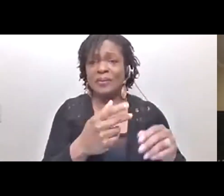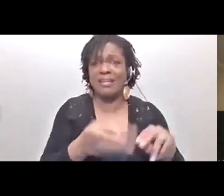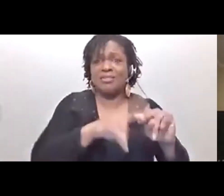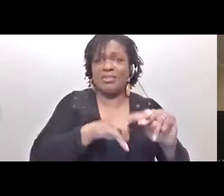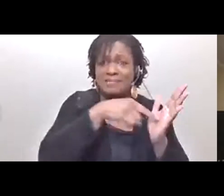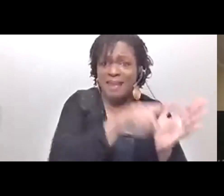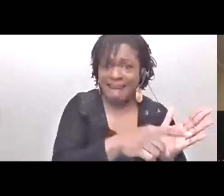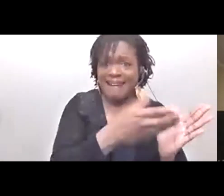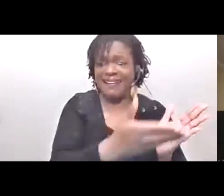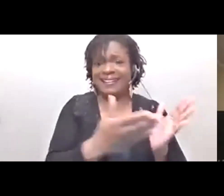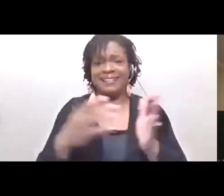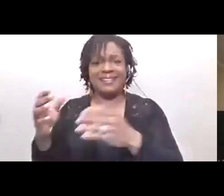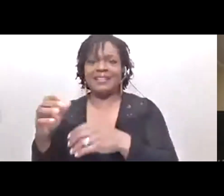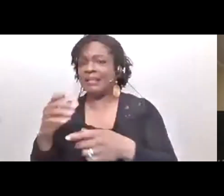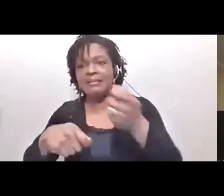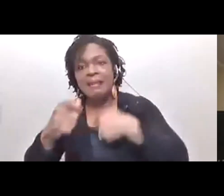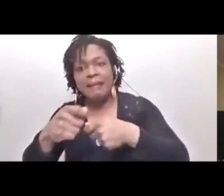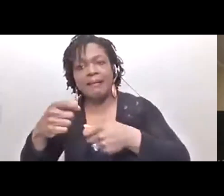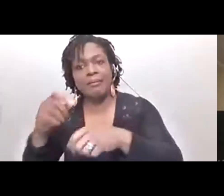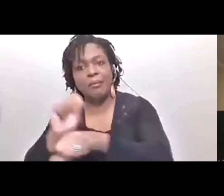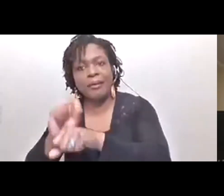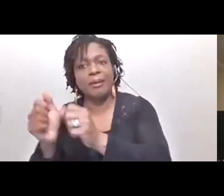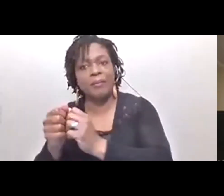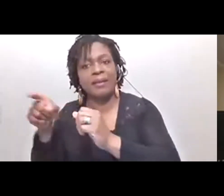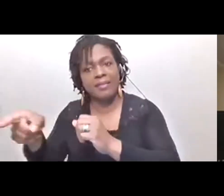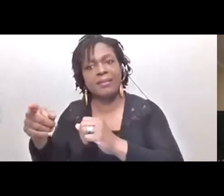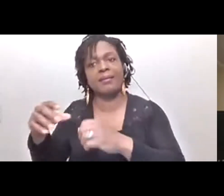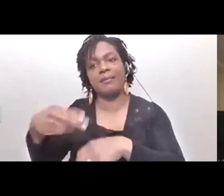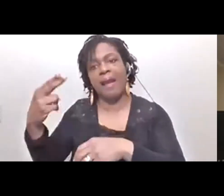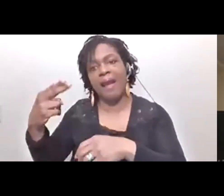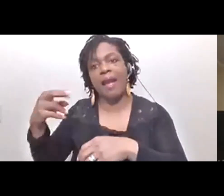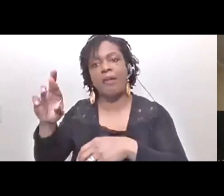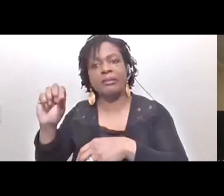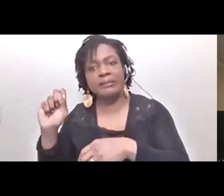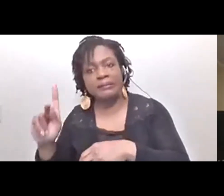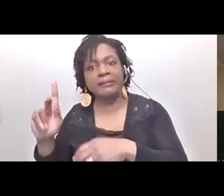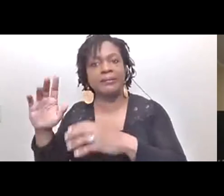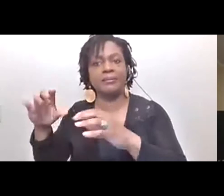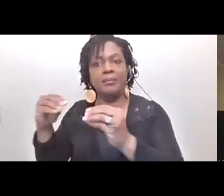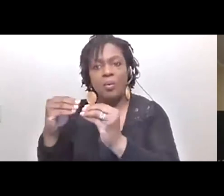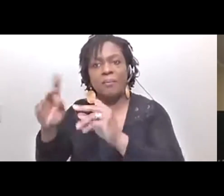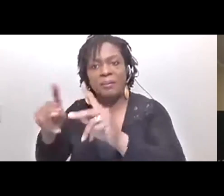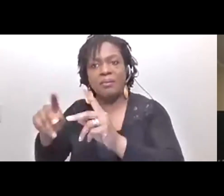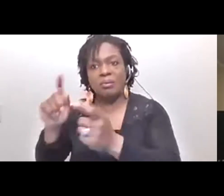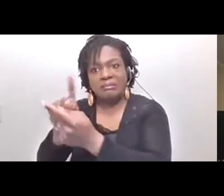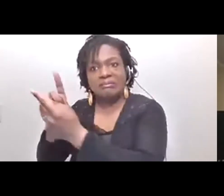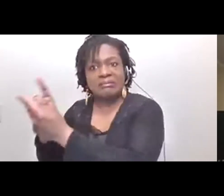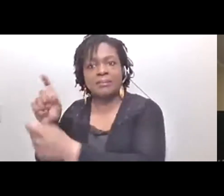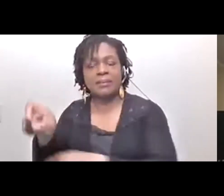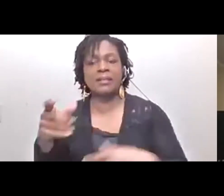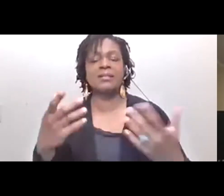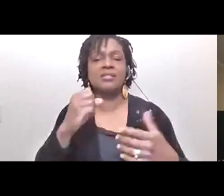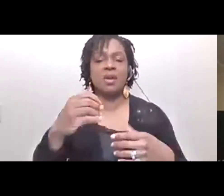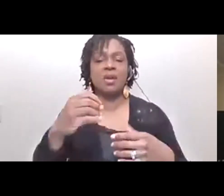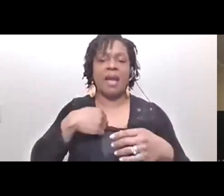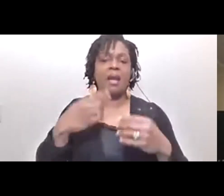So if there's a way, maybe we could just extend the increase to all DSWs and the